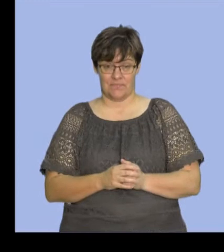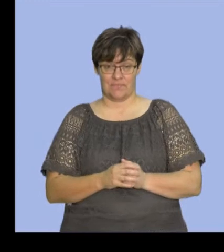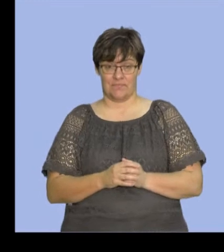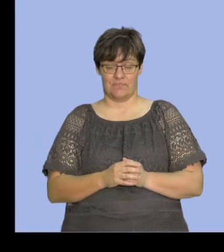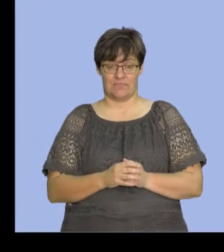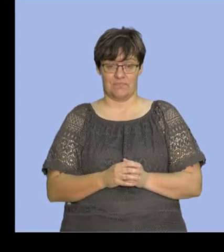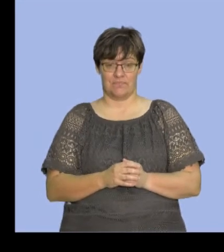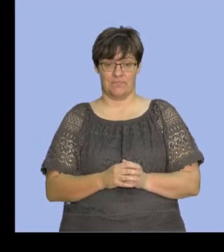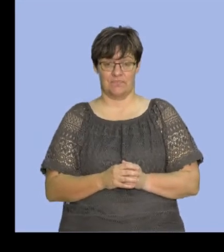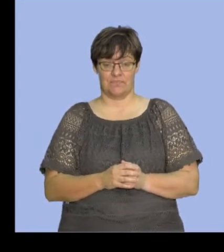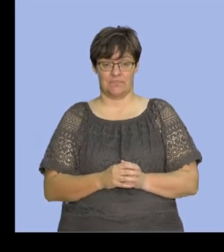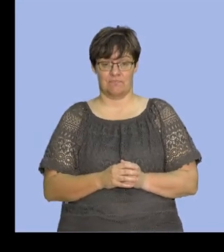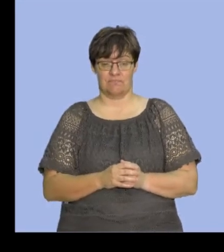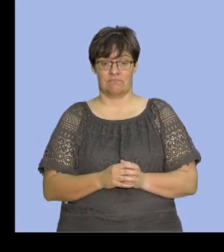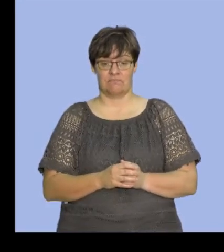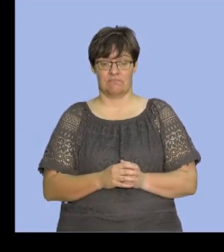So,